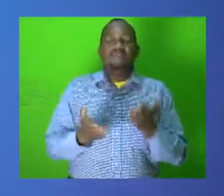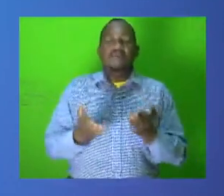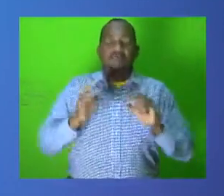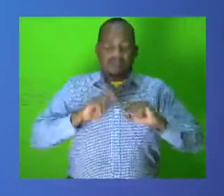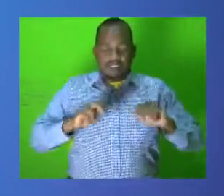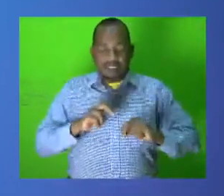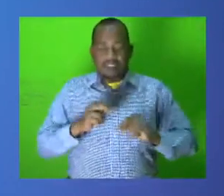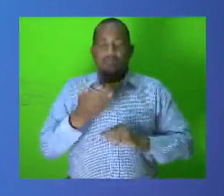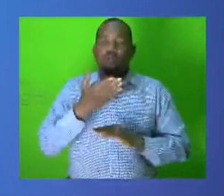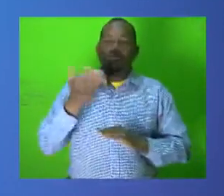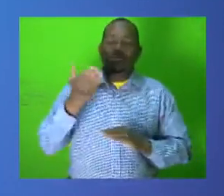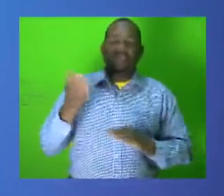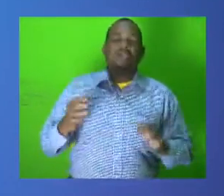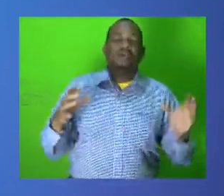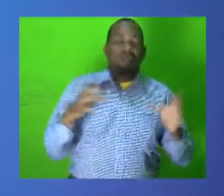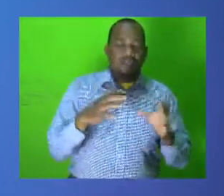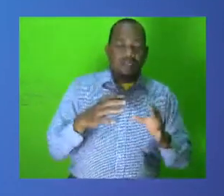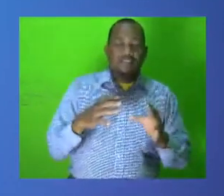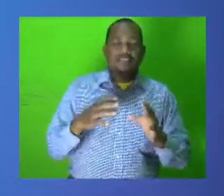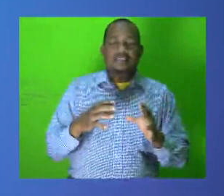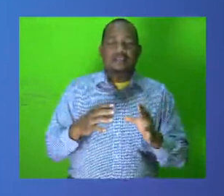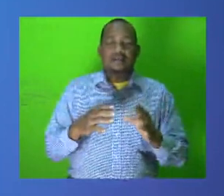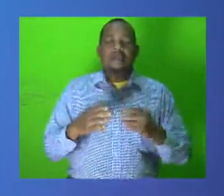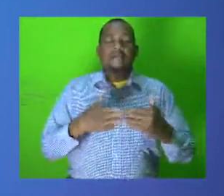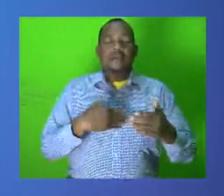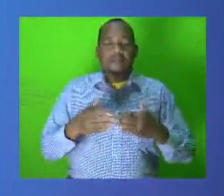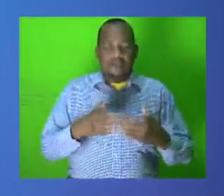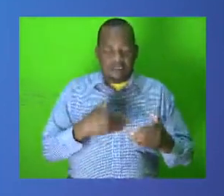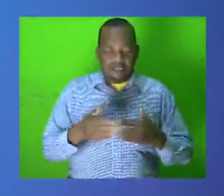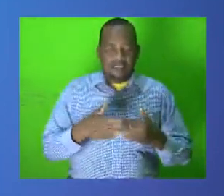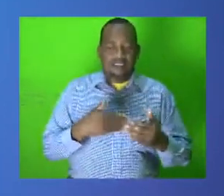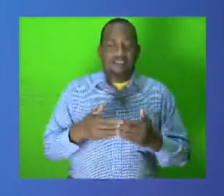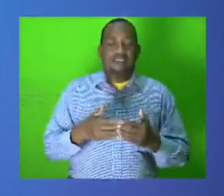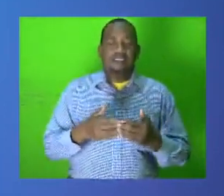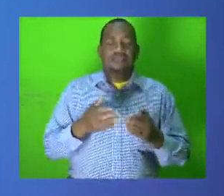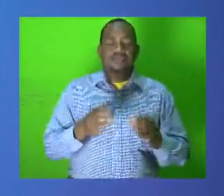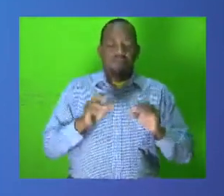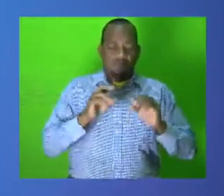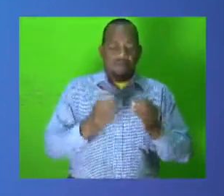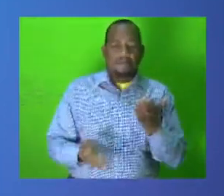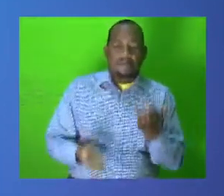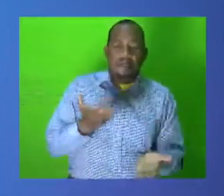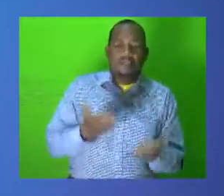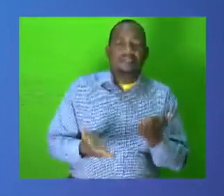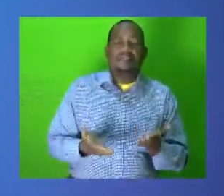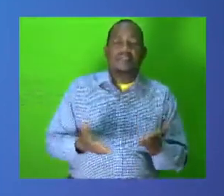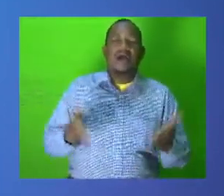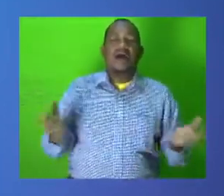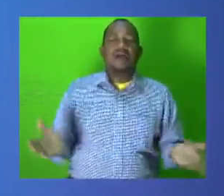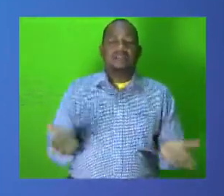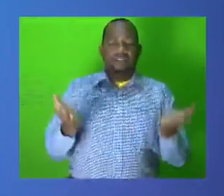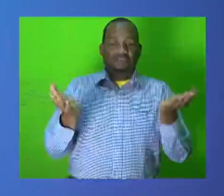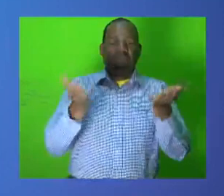which is conducted purposely to measure the